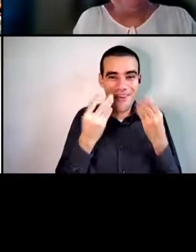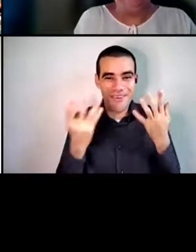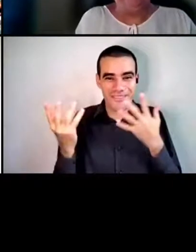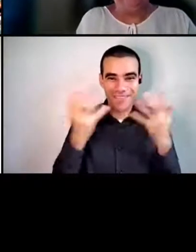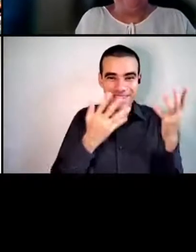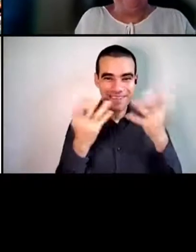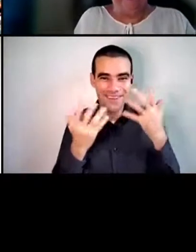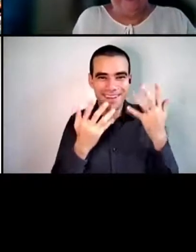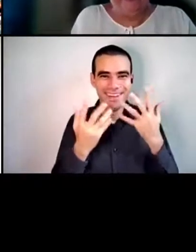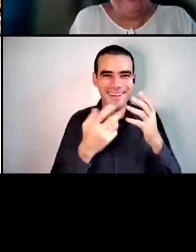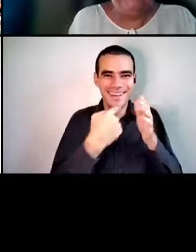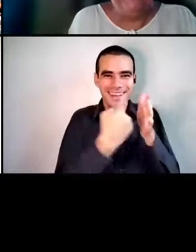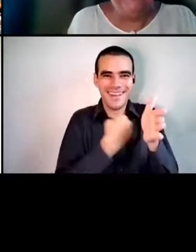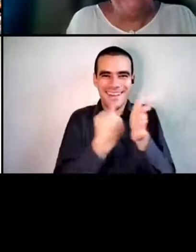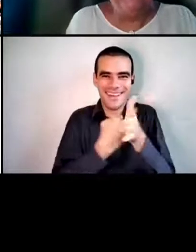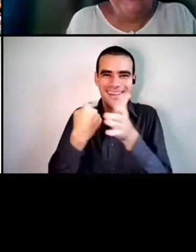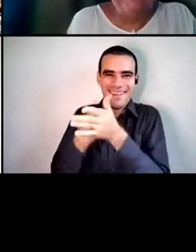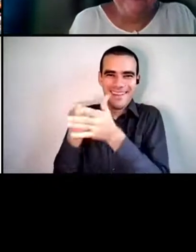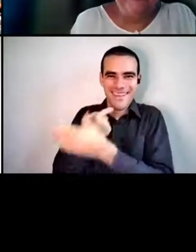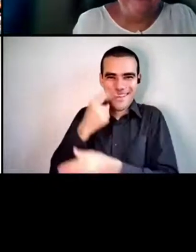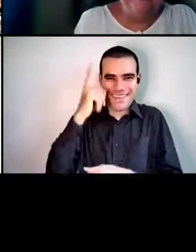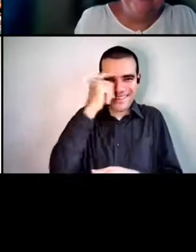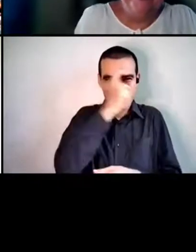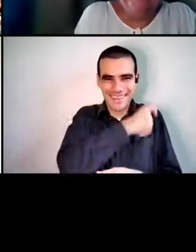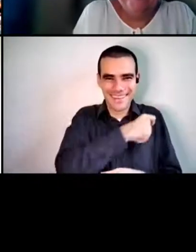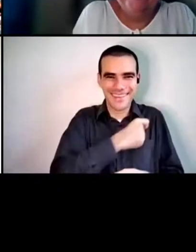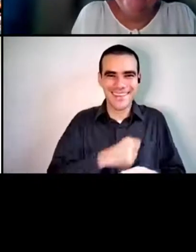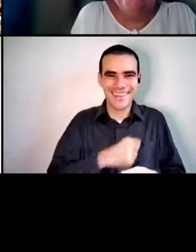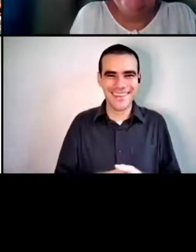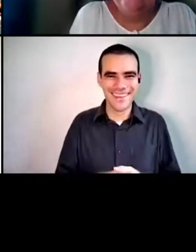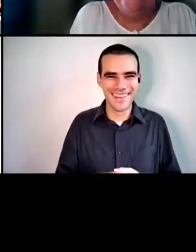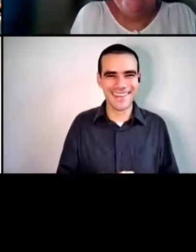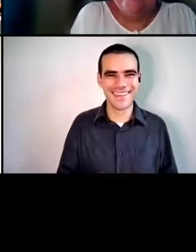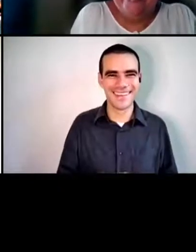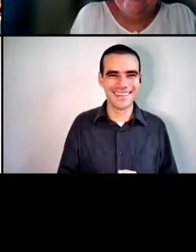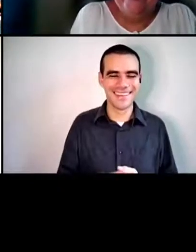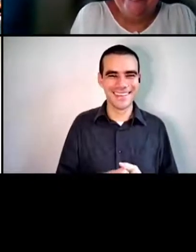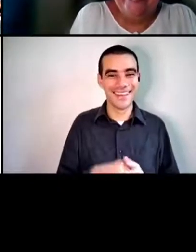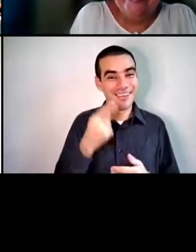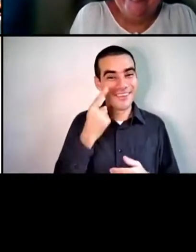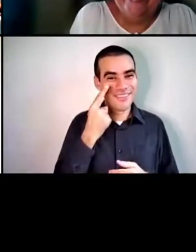I'm being penalized because I am the first one to answer difficult questions, but let's see.